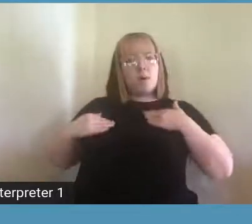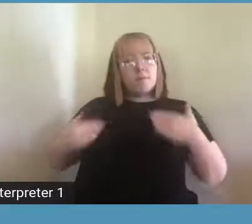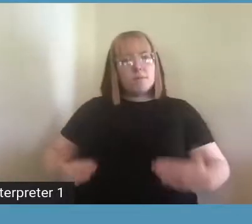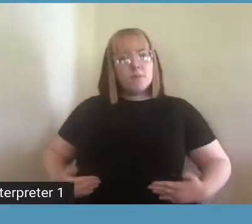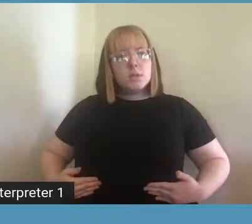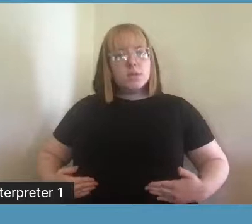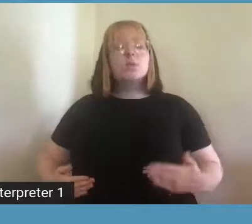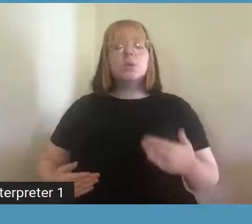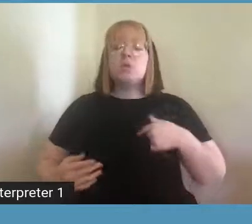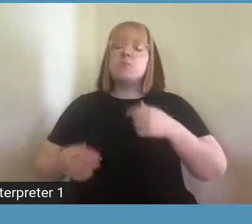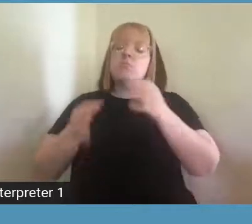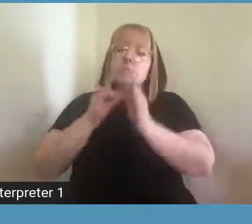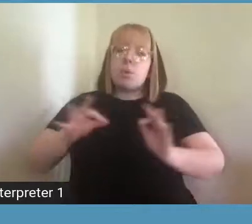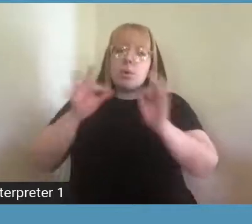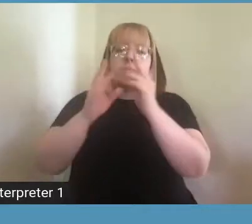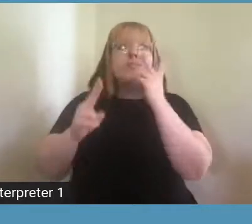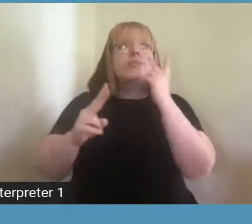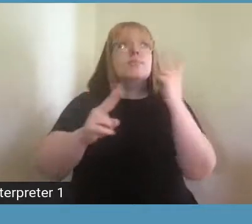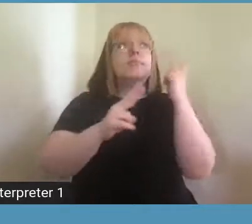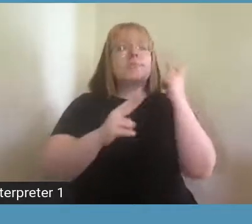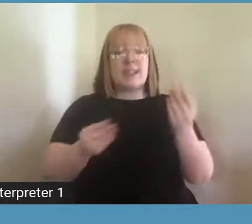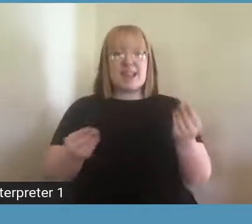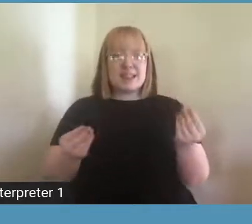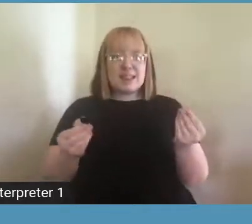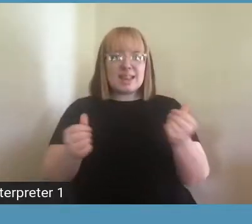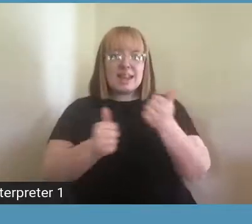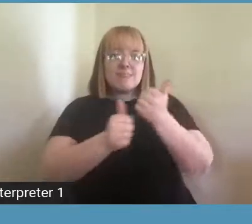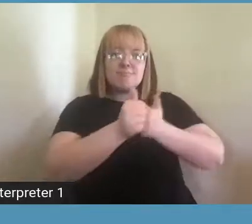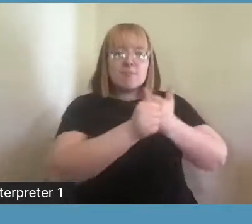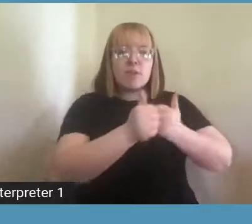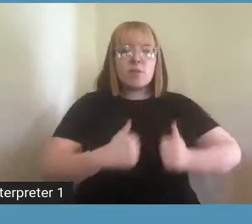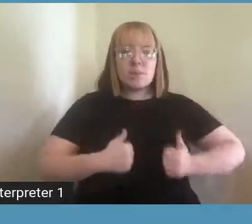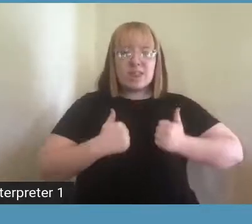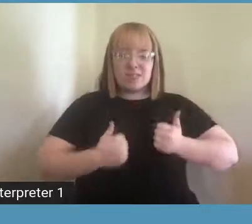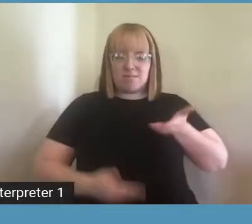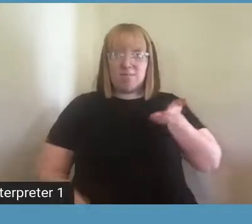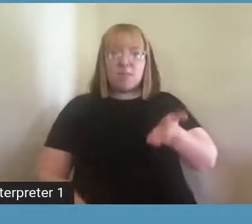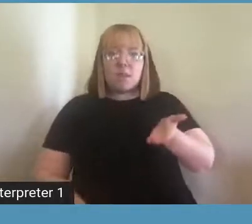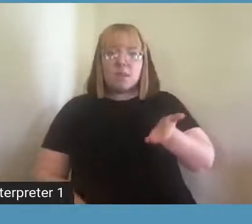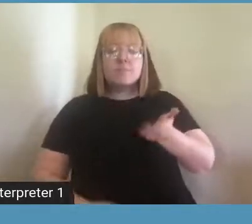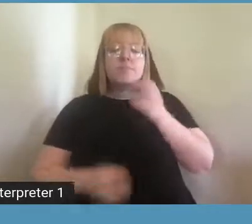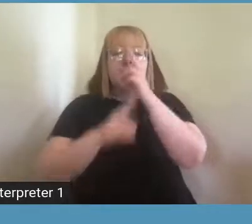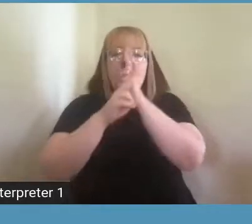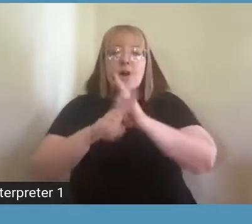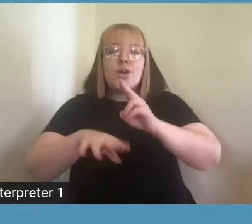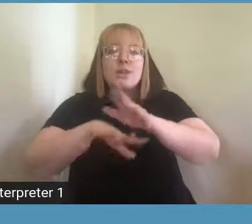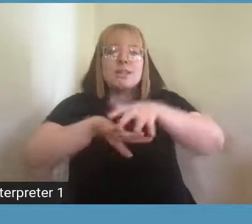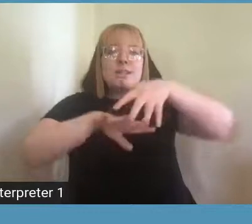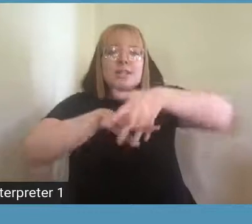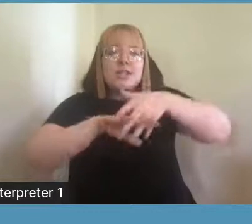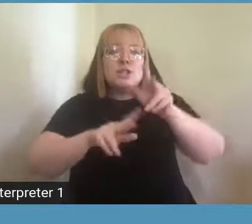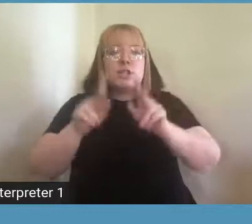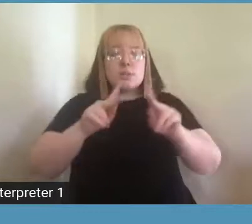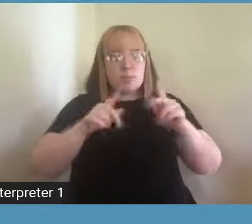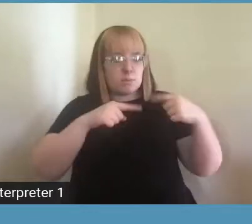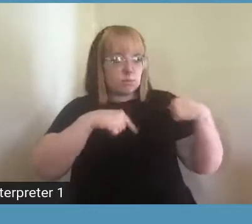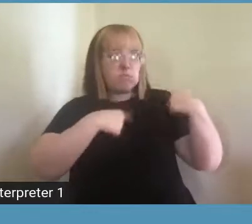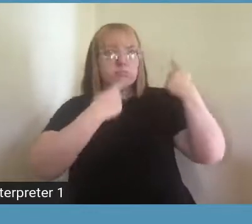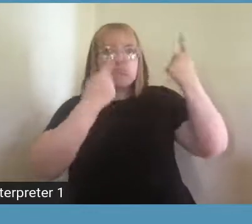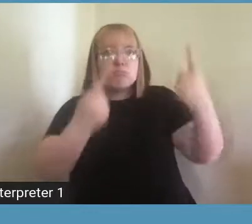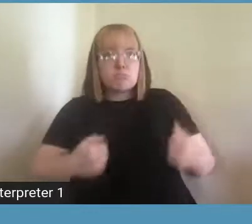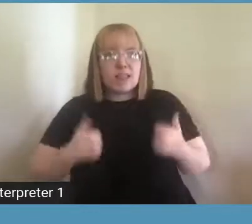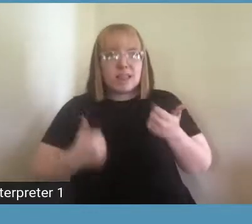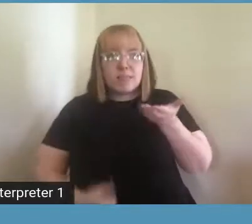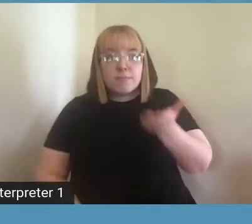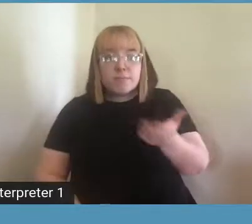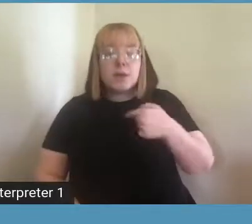important to reflect on the land we each occupy and honor the Indigenous people who have called it home. Today, I am speaking to you from